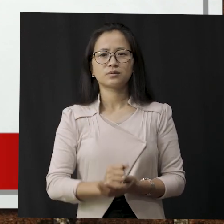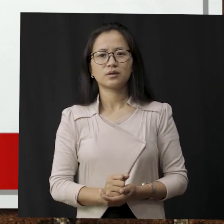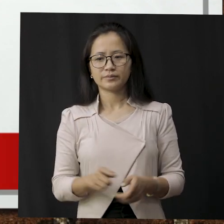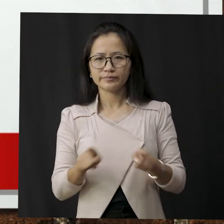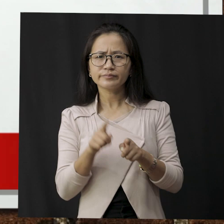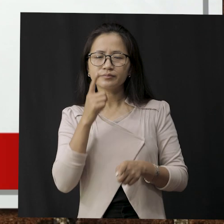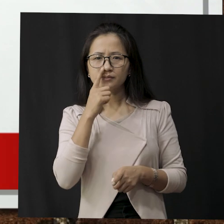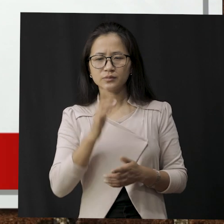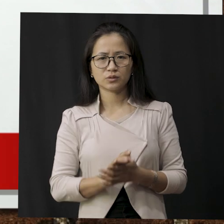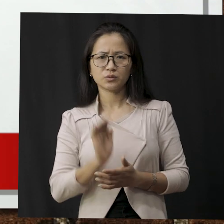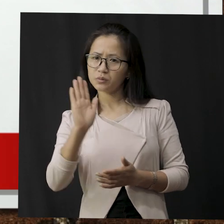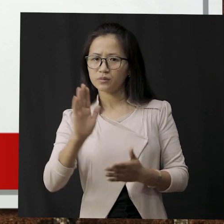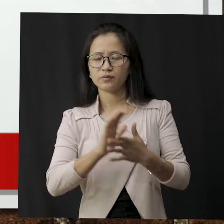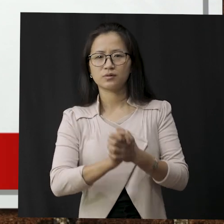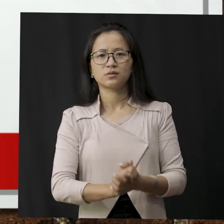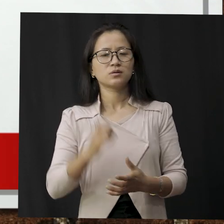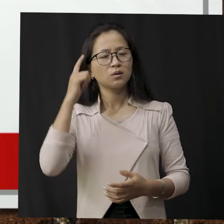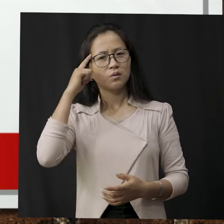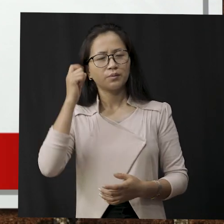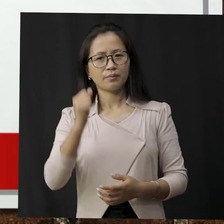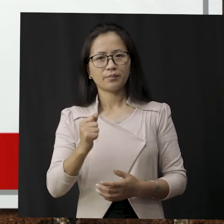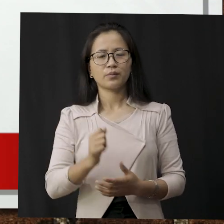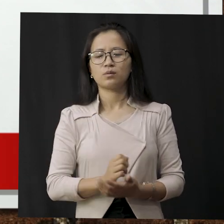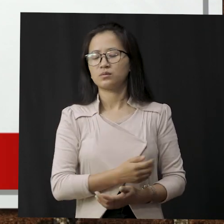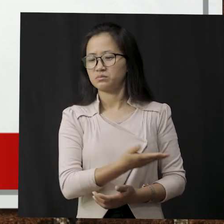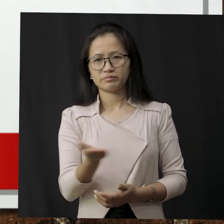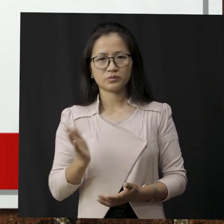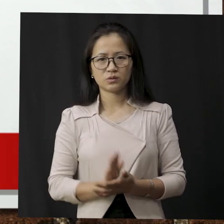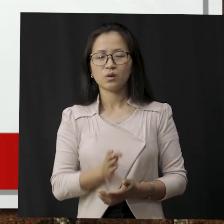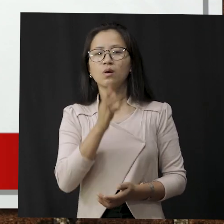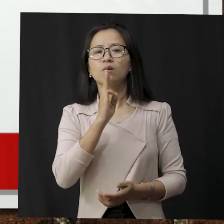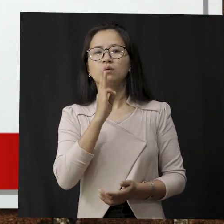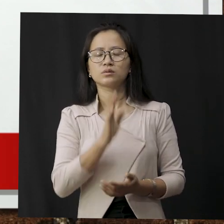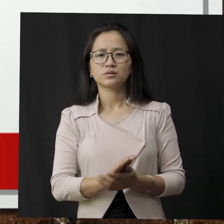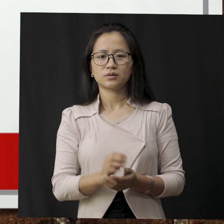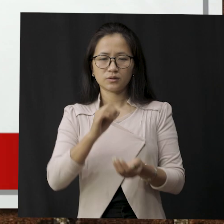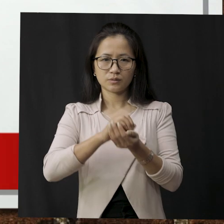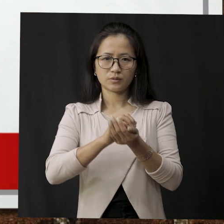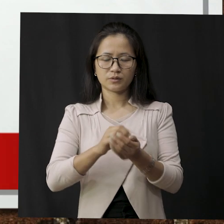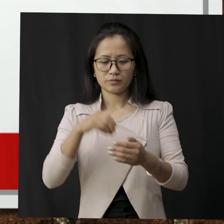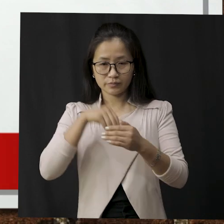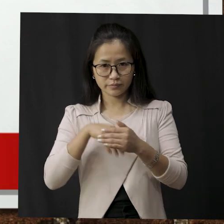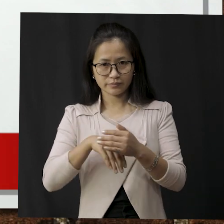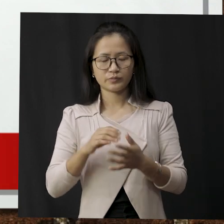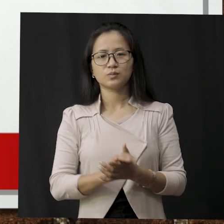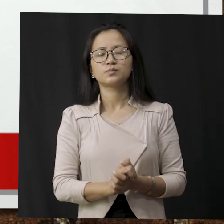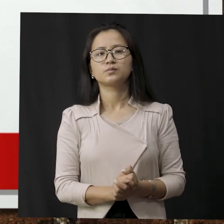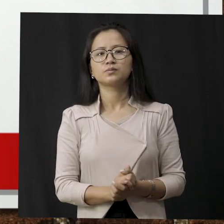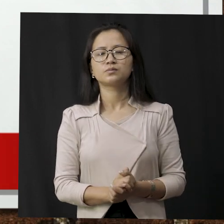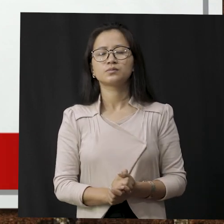Tane, like your friend, we should always remember that there is no water stagnant in the drain.